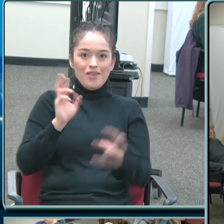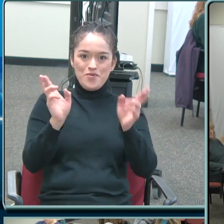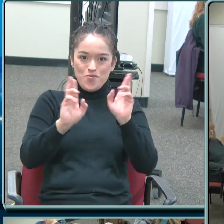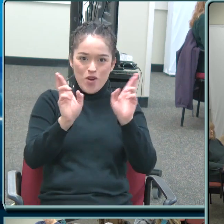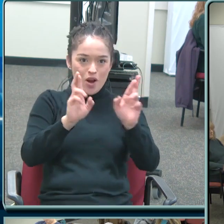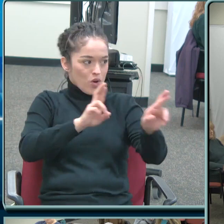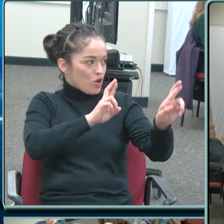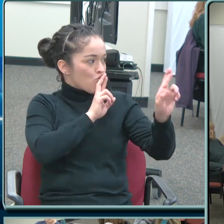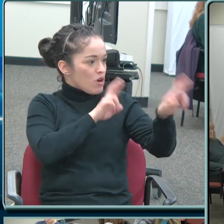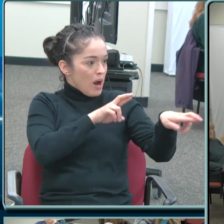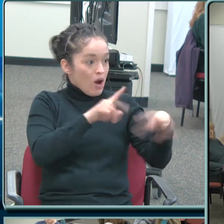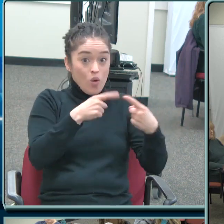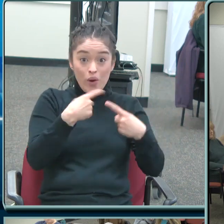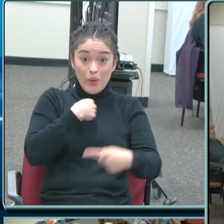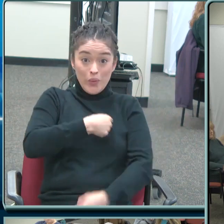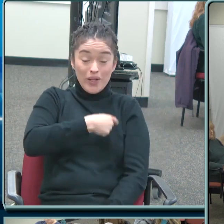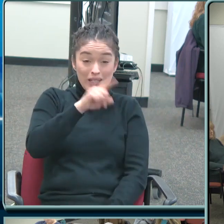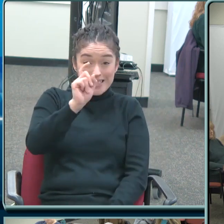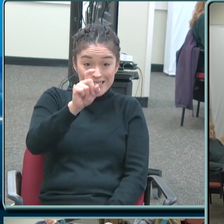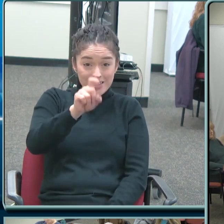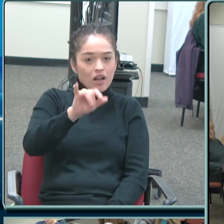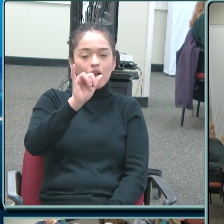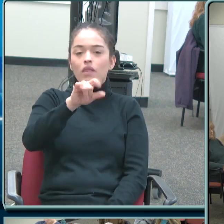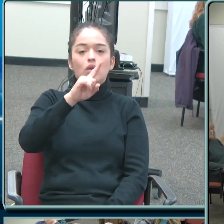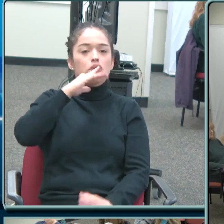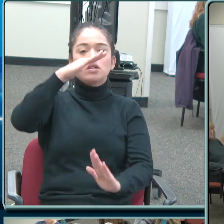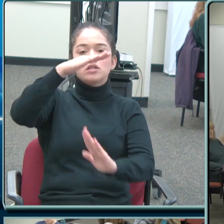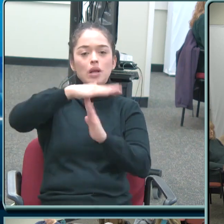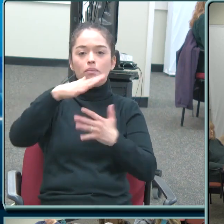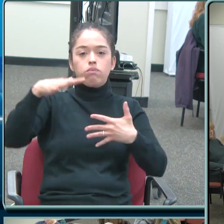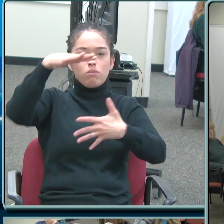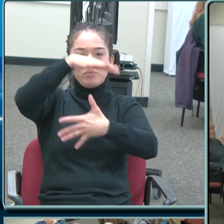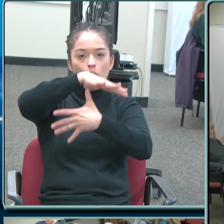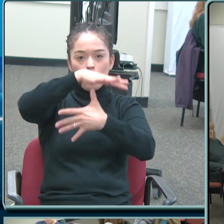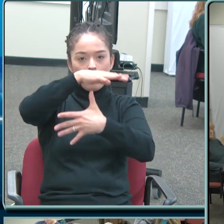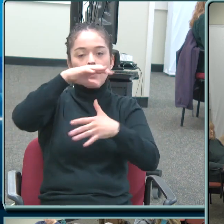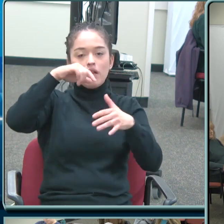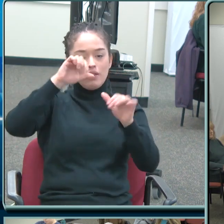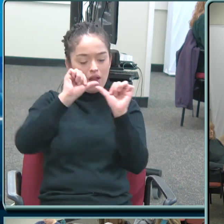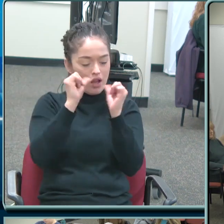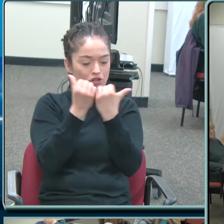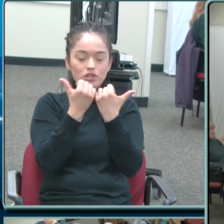to respond whenever we need to has been a top priority for the agency, and